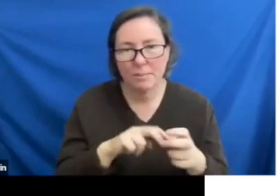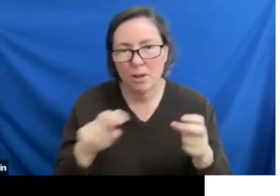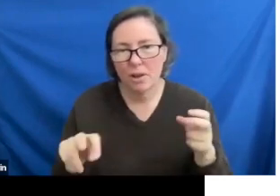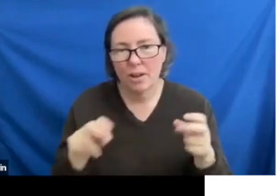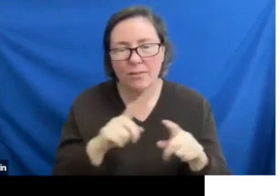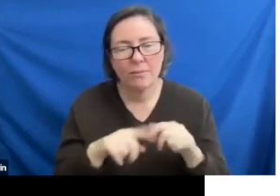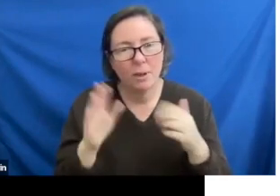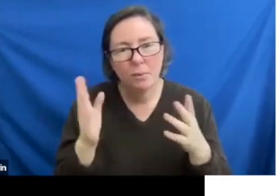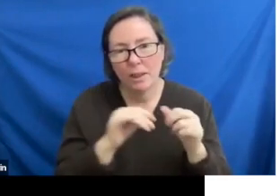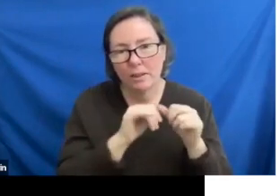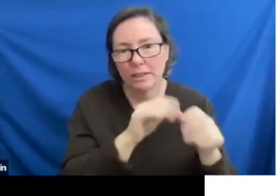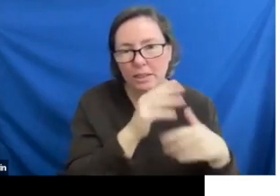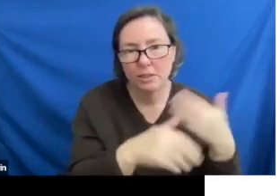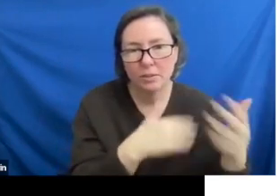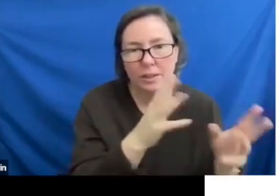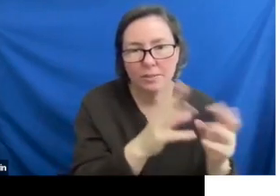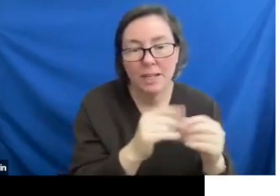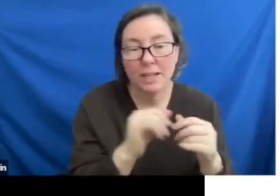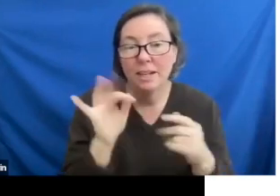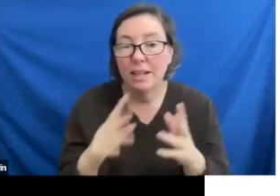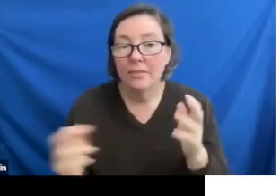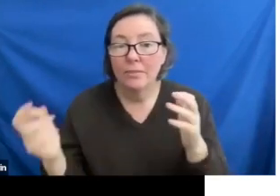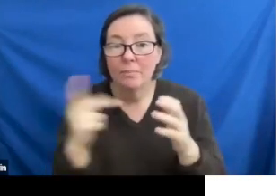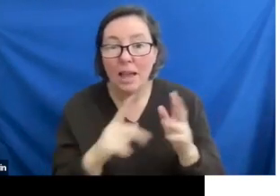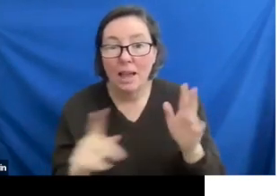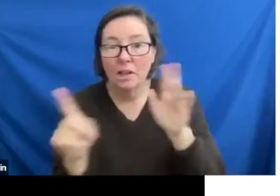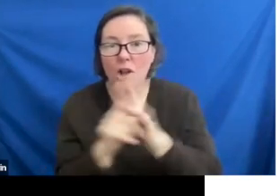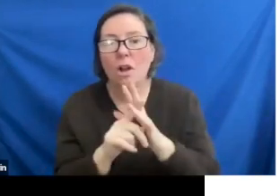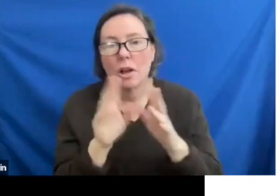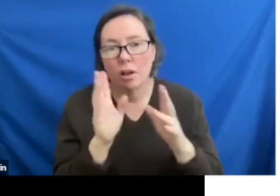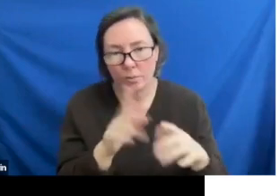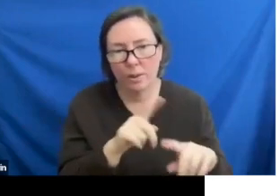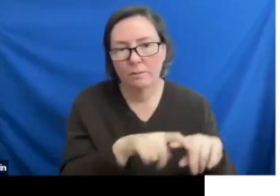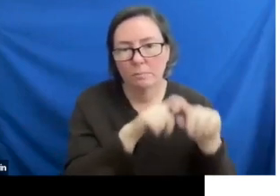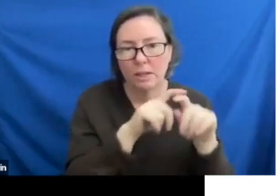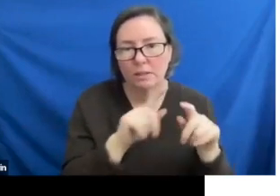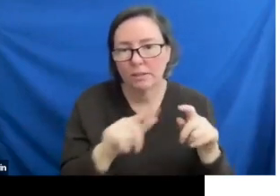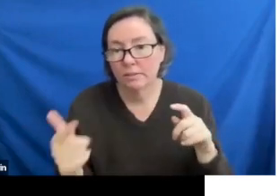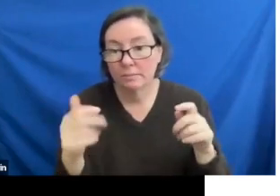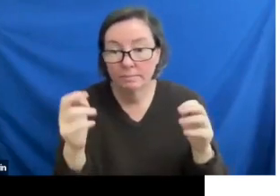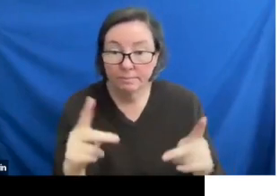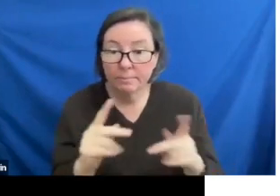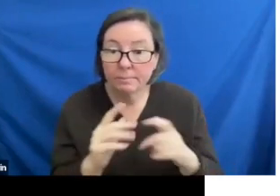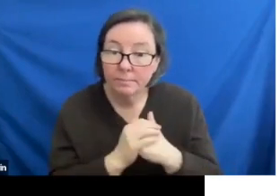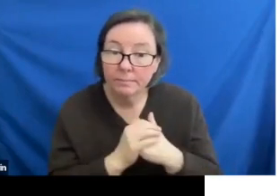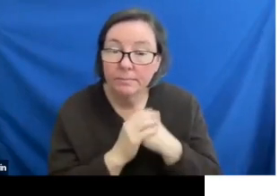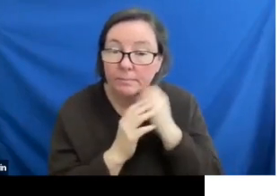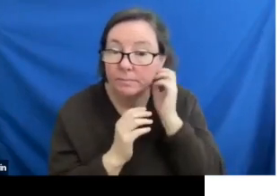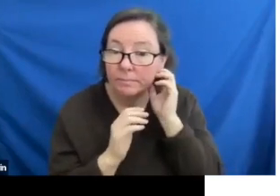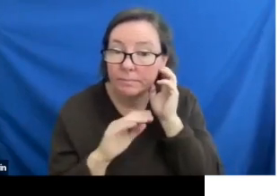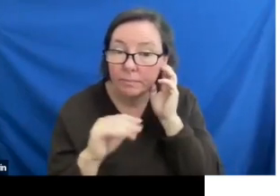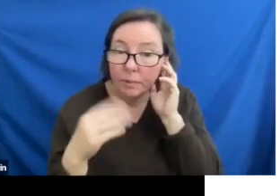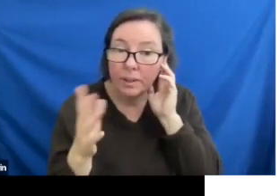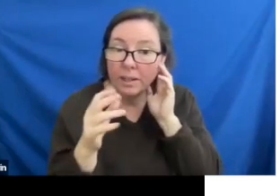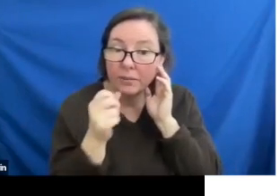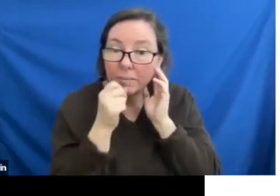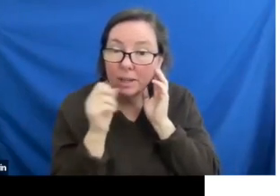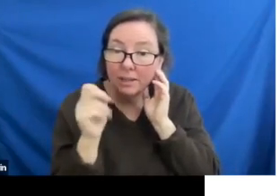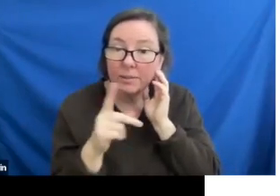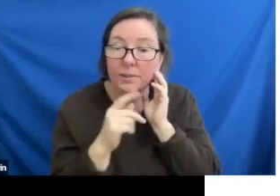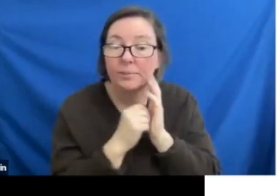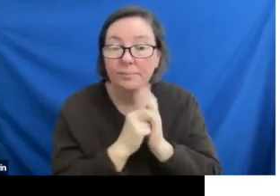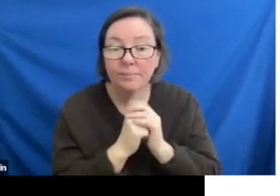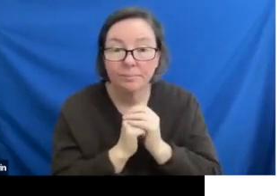we can continue with the meeting, and in the event that she raises her hand, maybe we can give her the